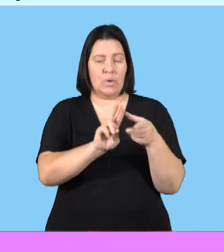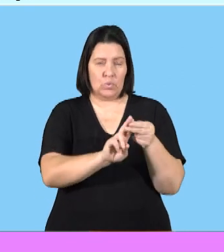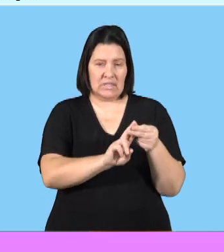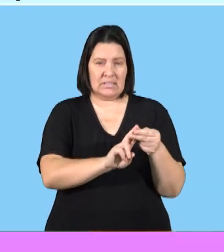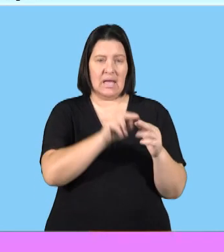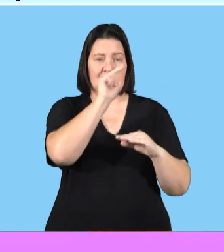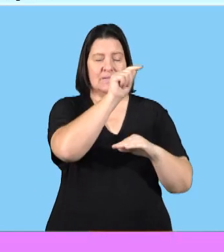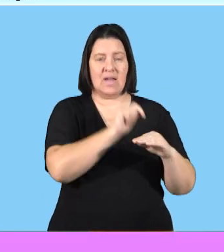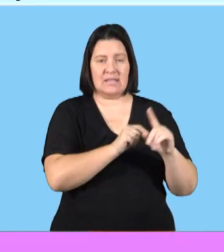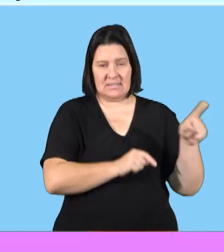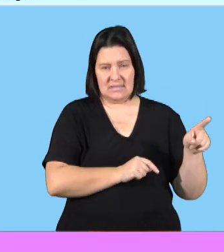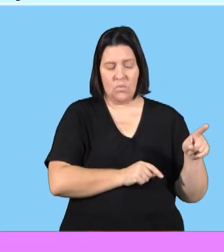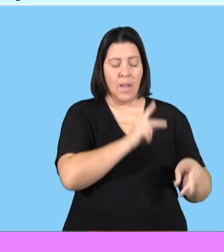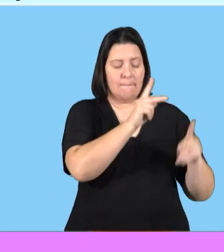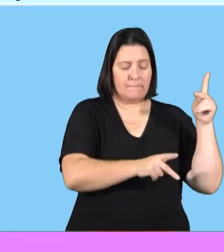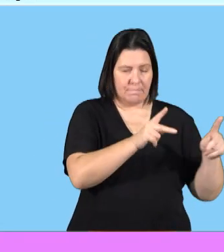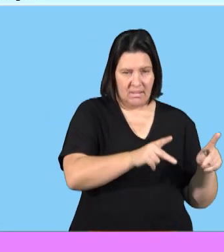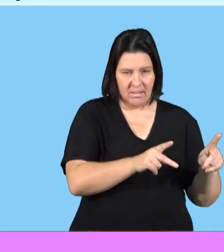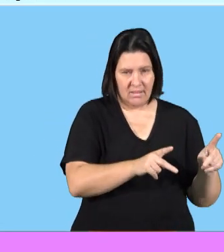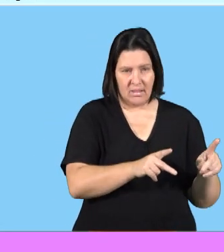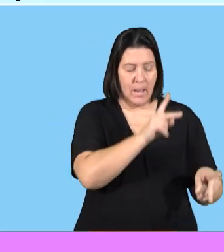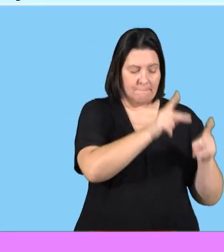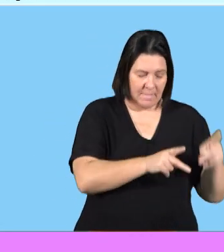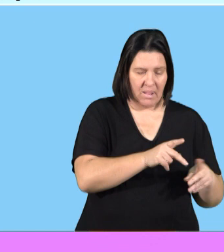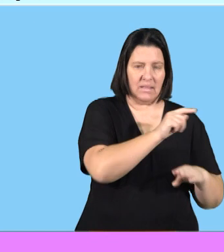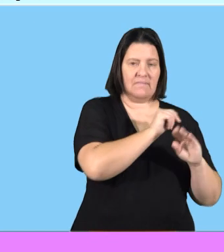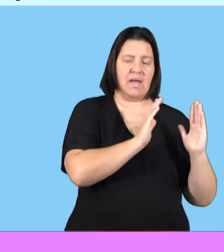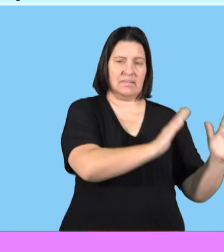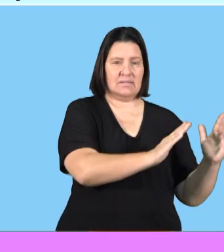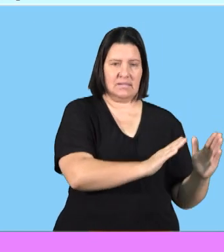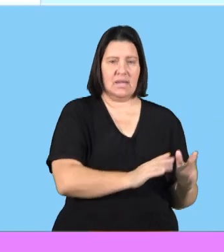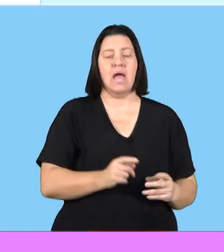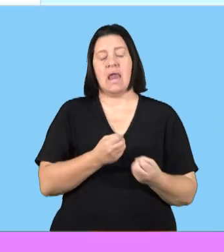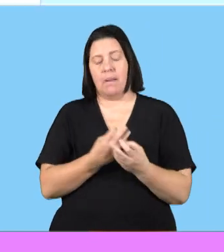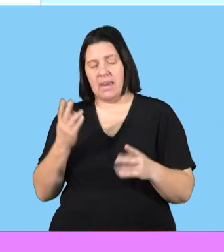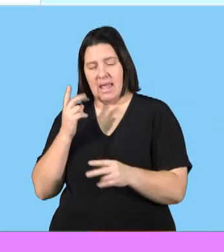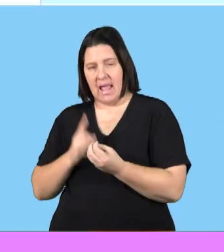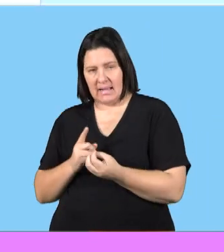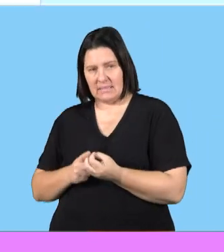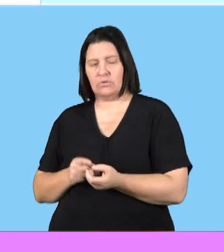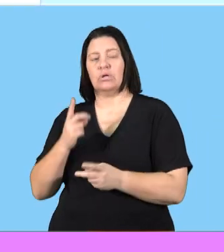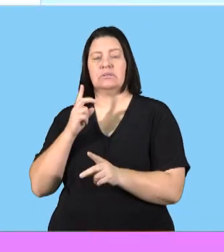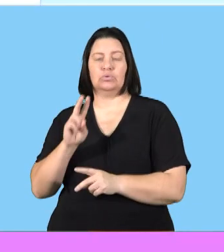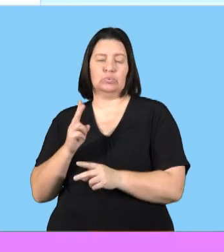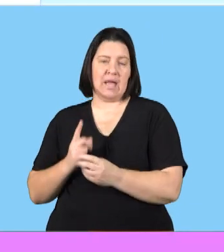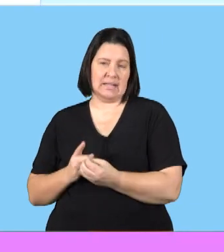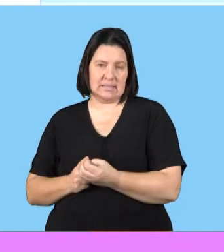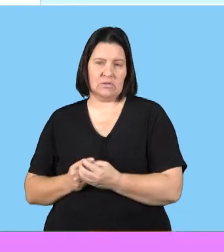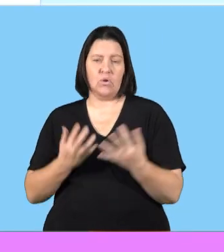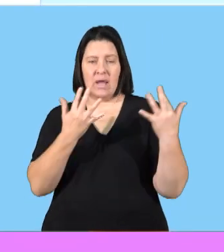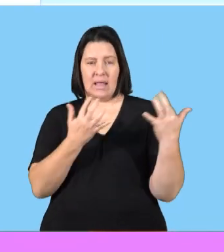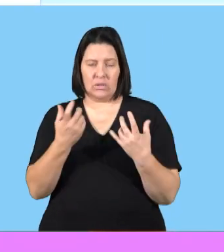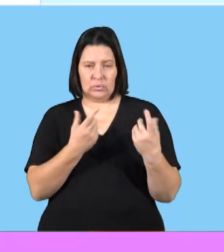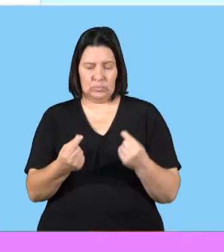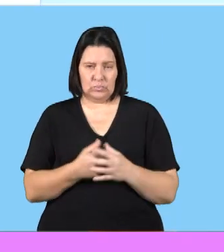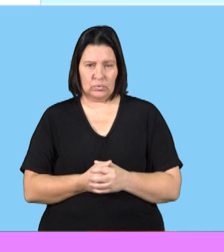units are dividing, because this is people and people. We divide 7 people by 3 people, and we multiply by 2. So let us do